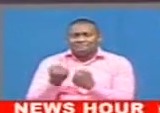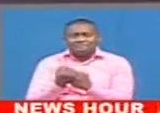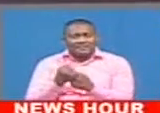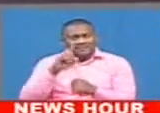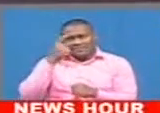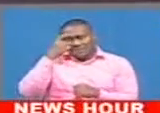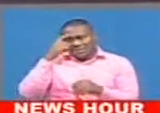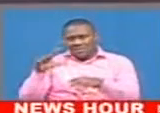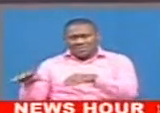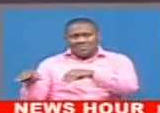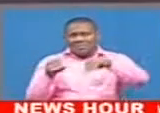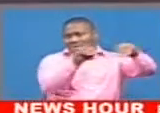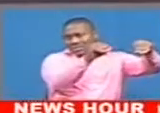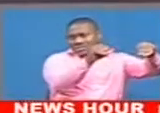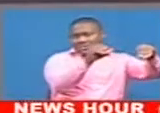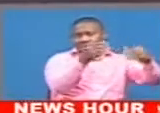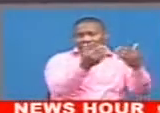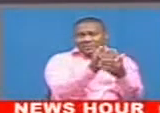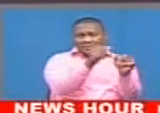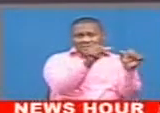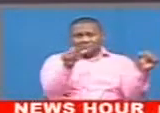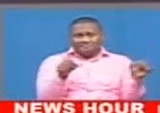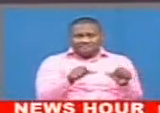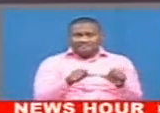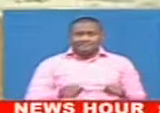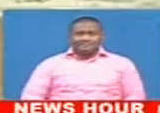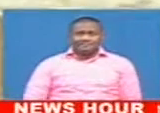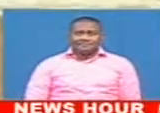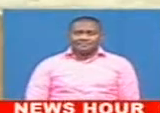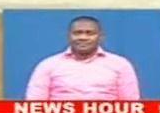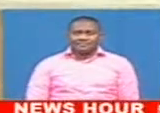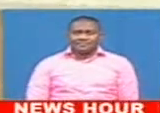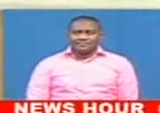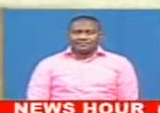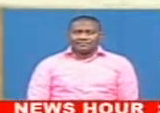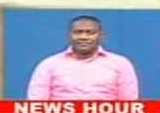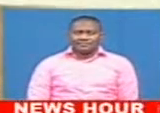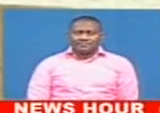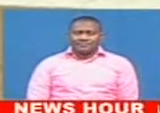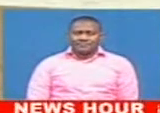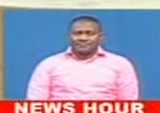from government to resettle them at an already acquired location.